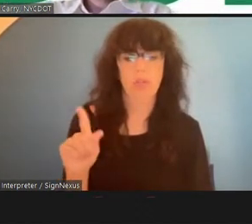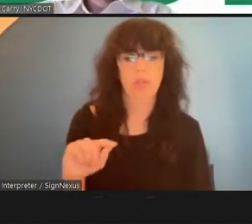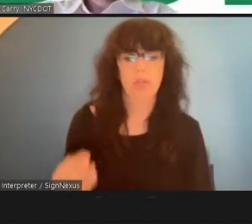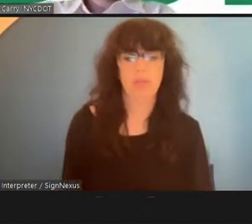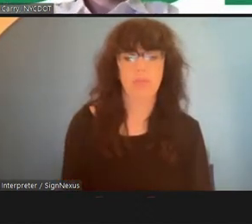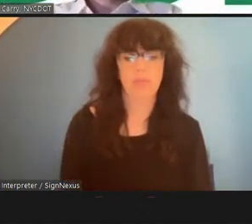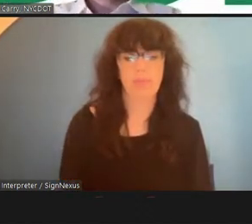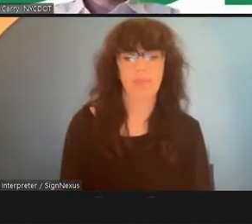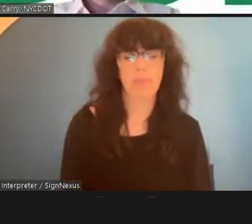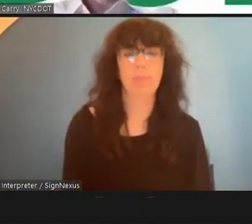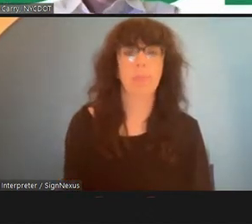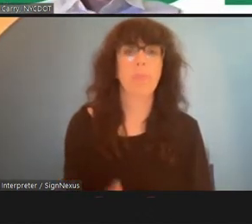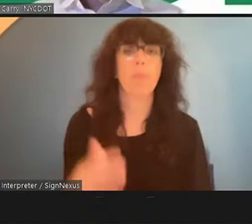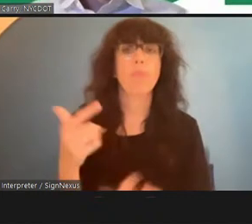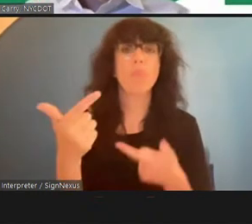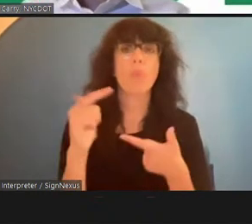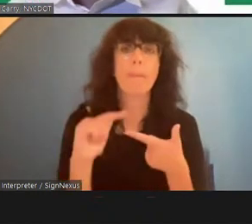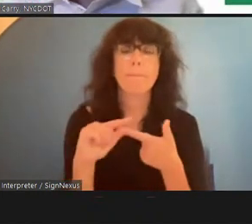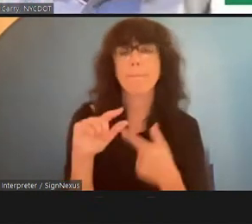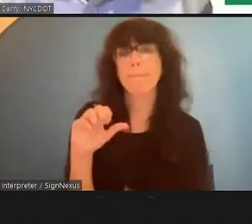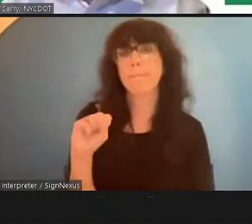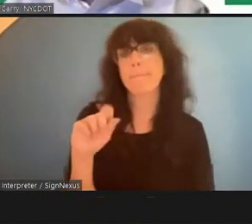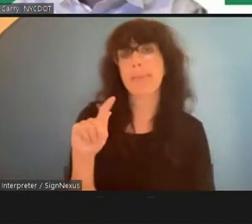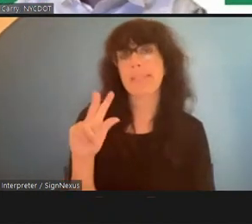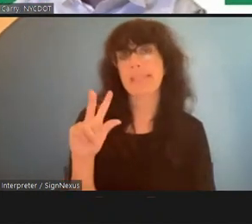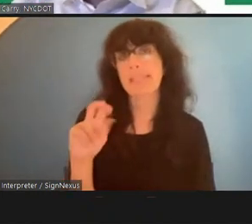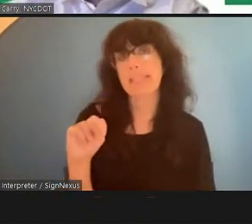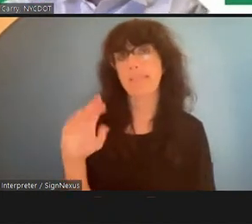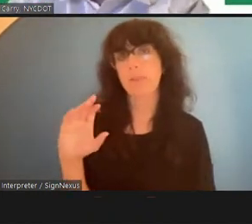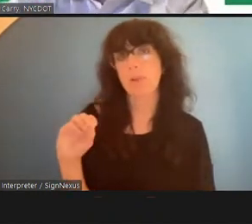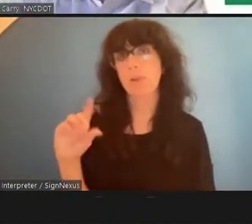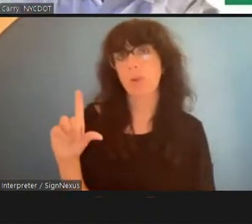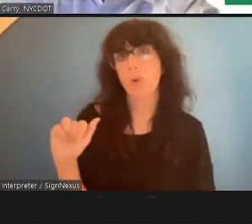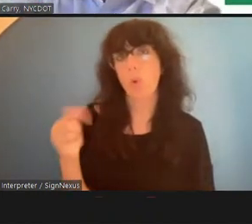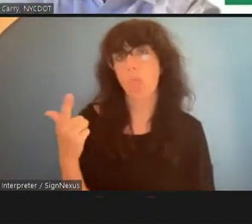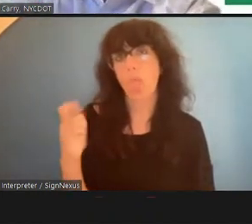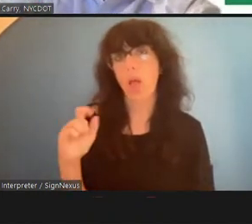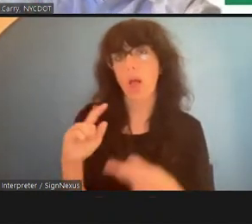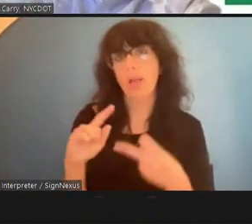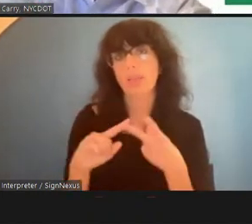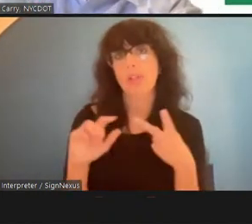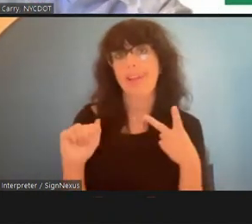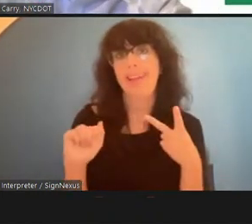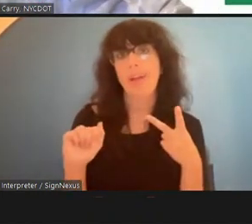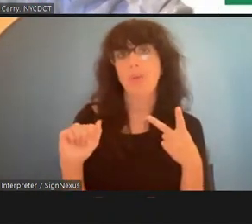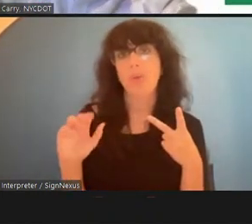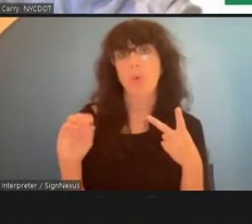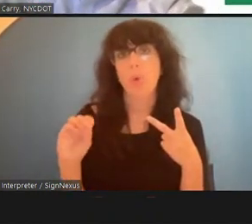our next speaker is stephen collage followed by andrew o'toole